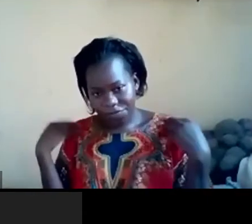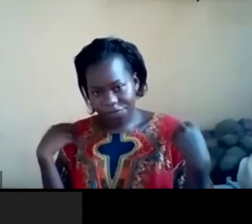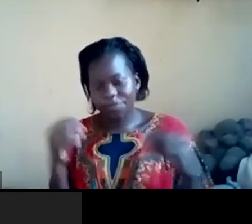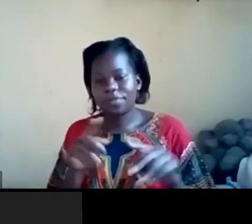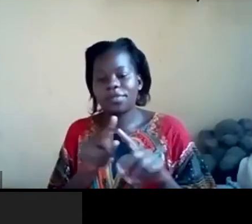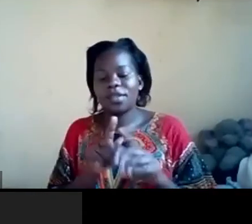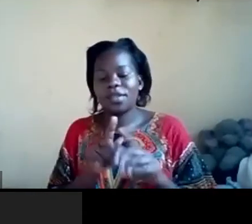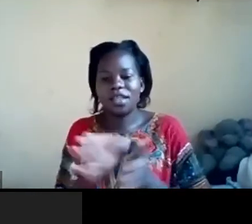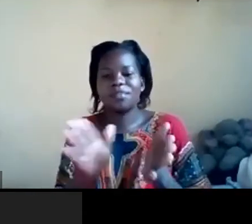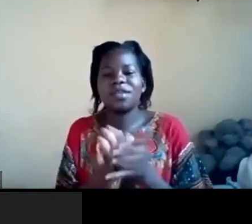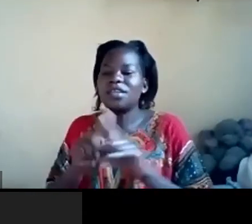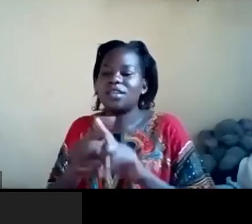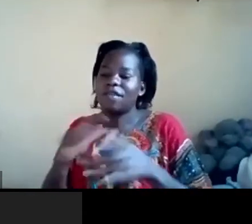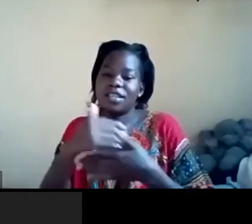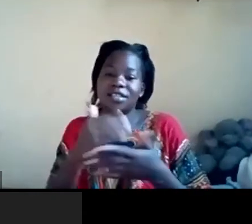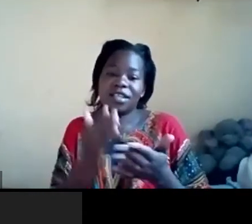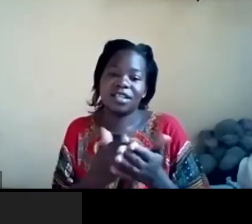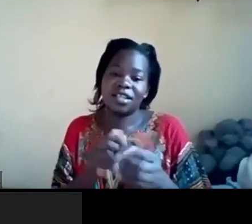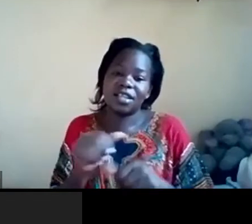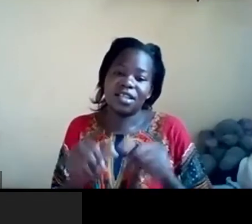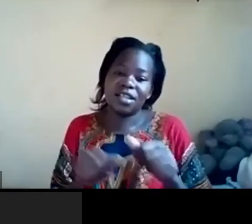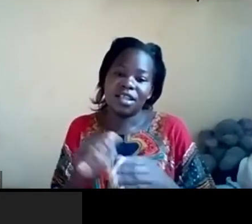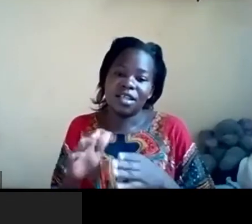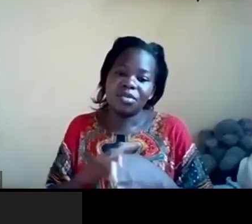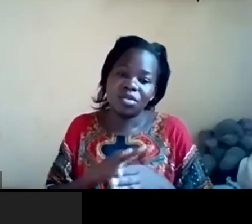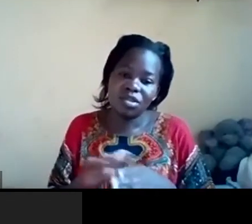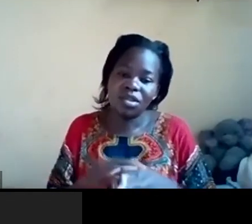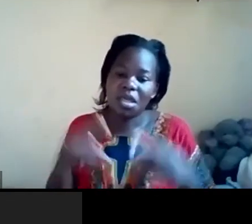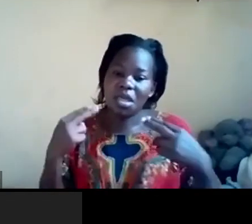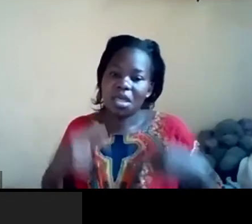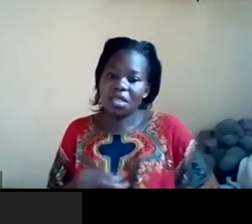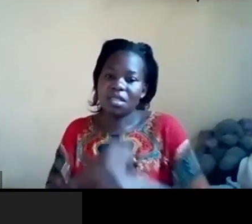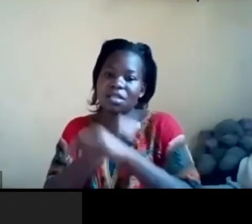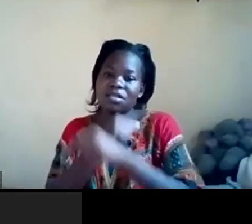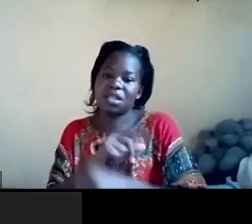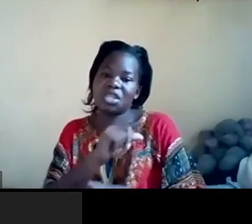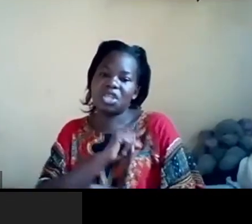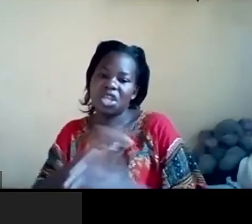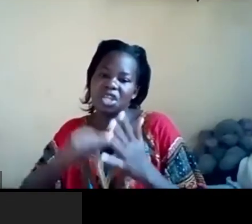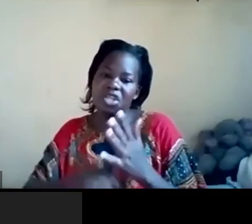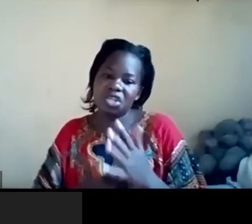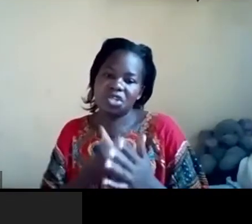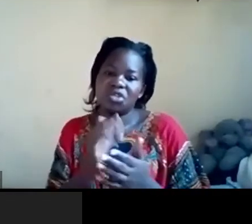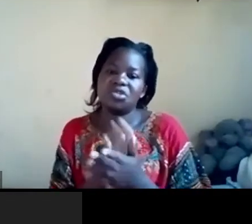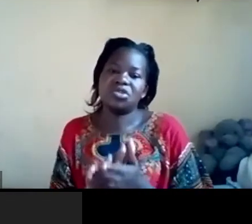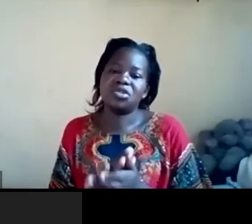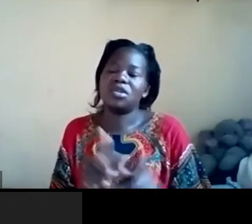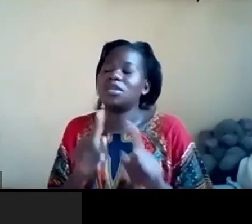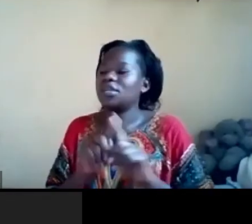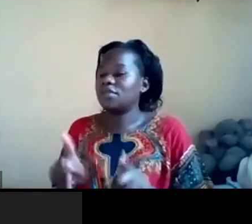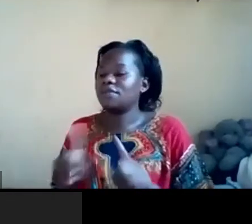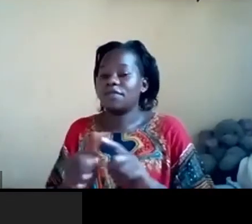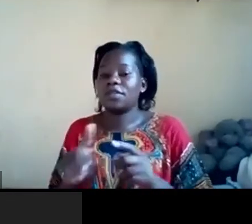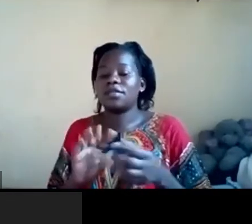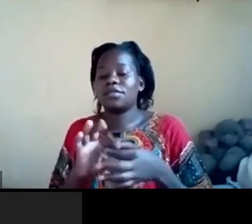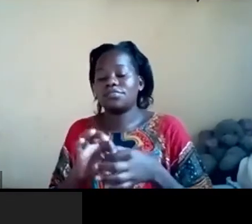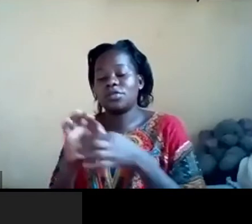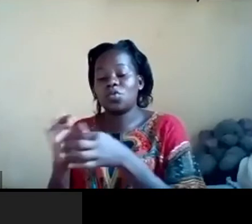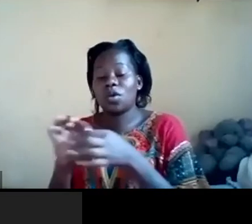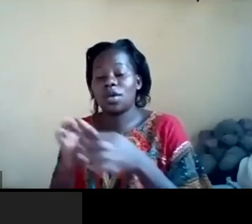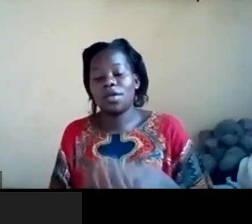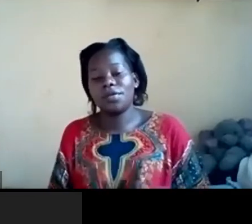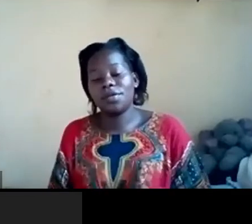chiefly in enterprise development, health and safety, gender issues, value chain, and general networking. We've also